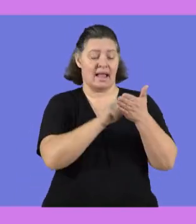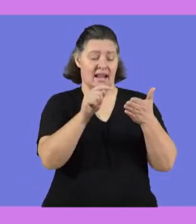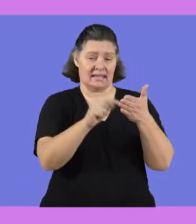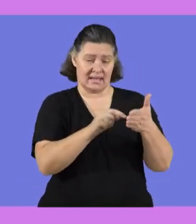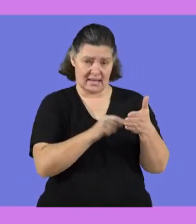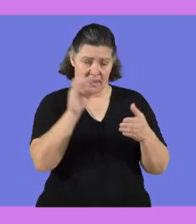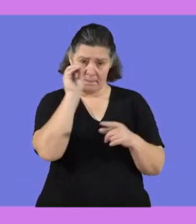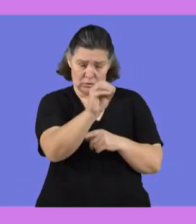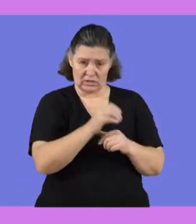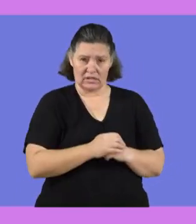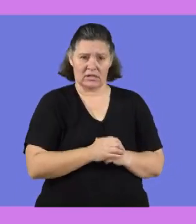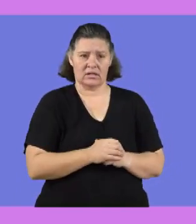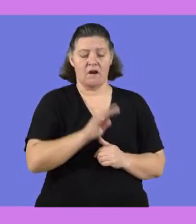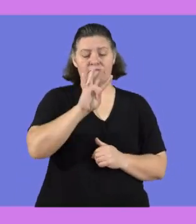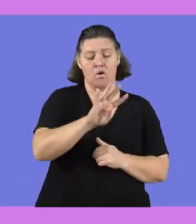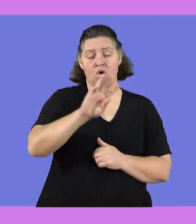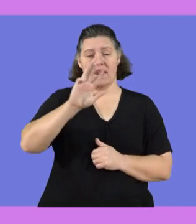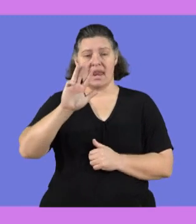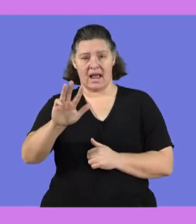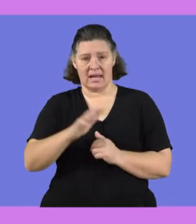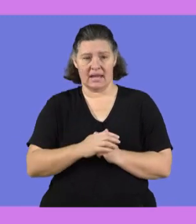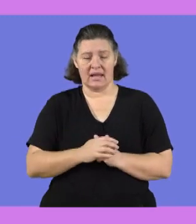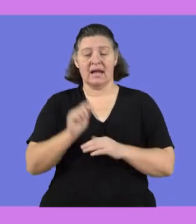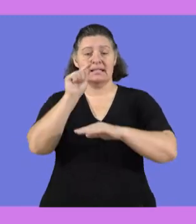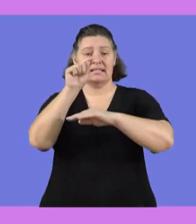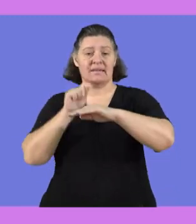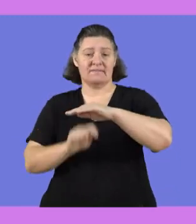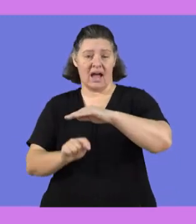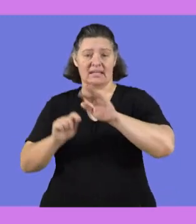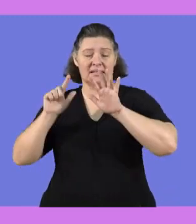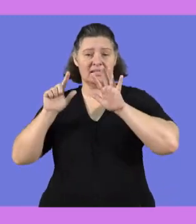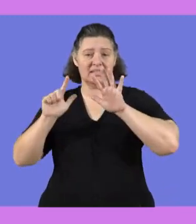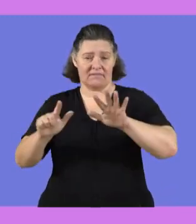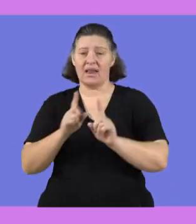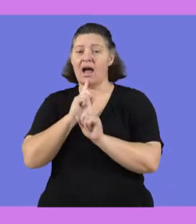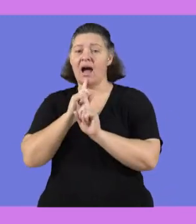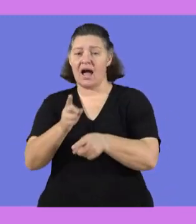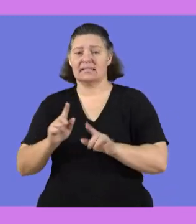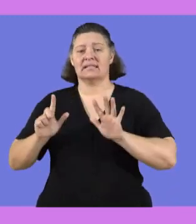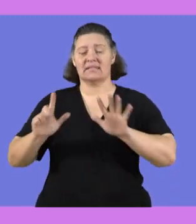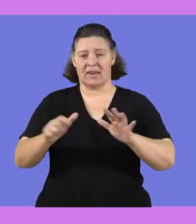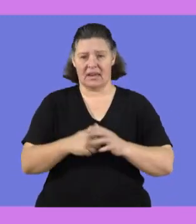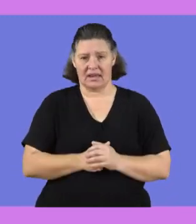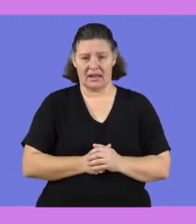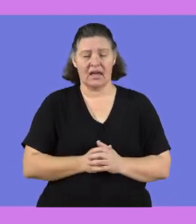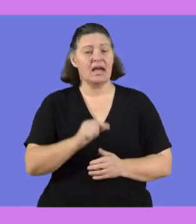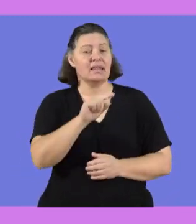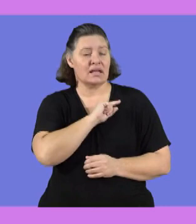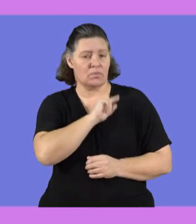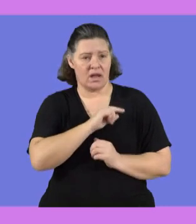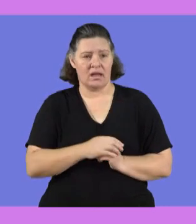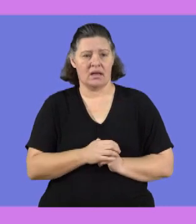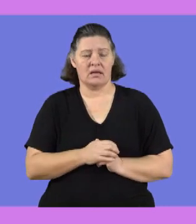together. Press your calculator with me. 49 divided by 7, the answer is